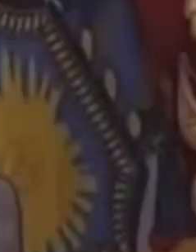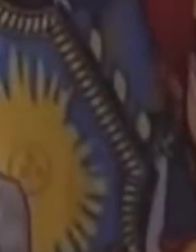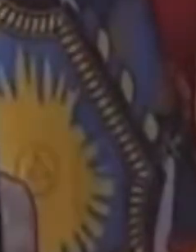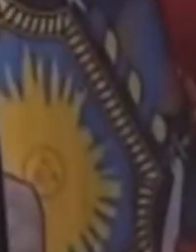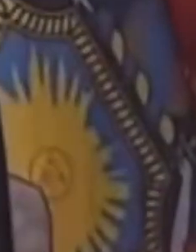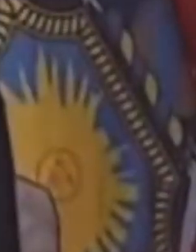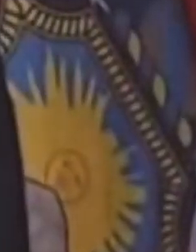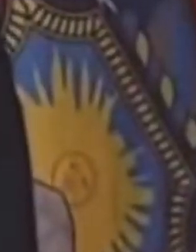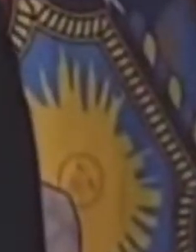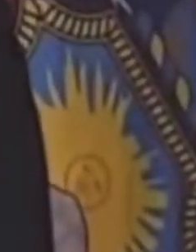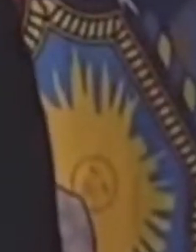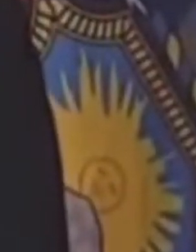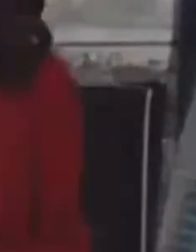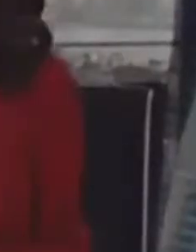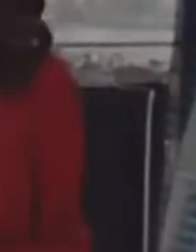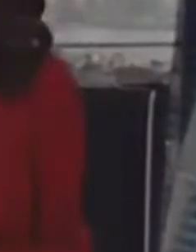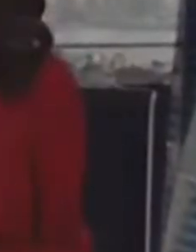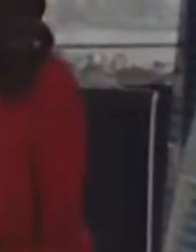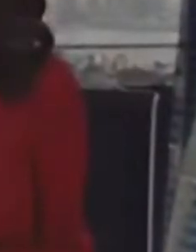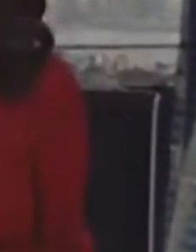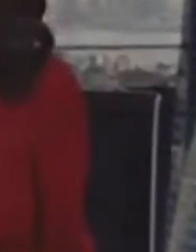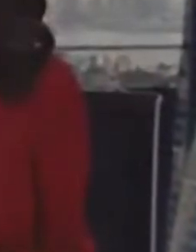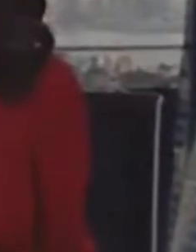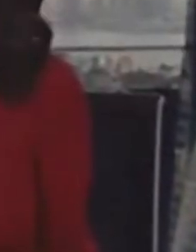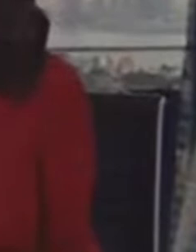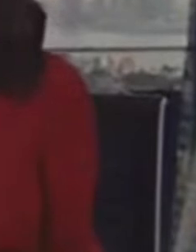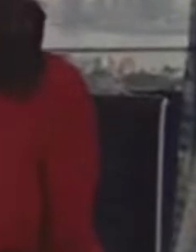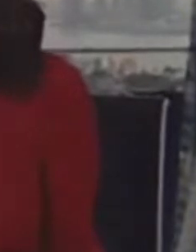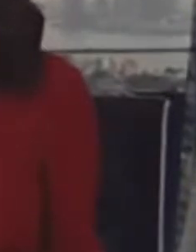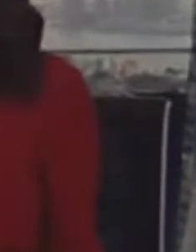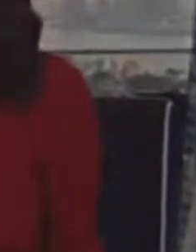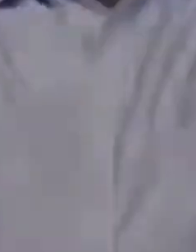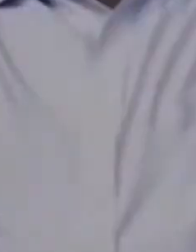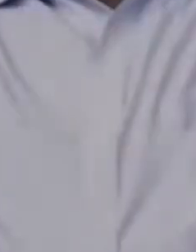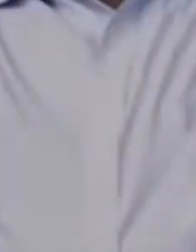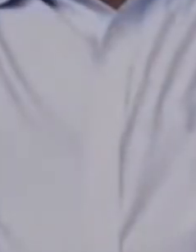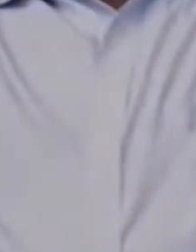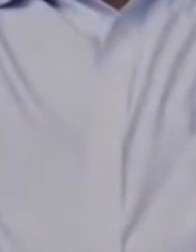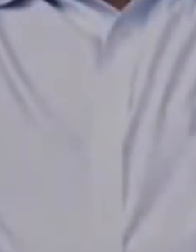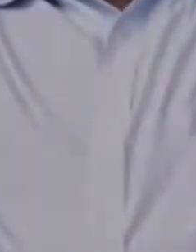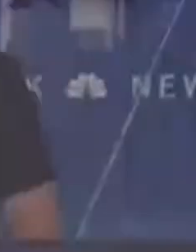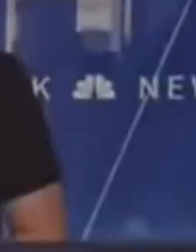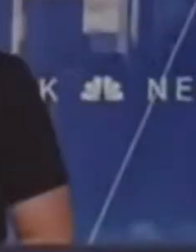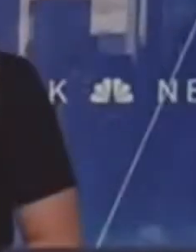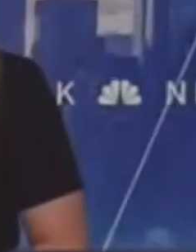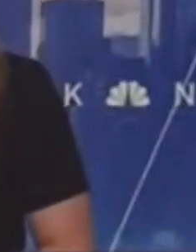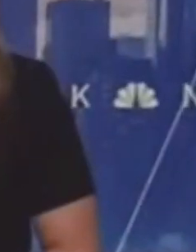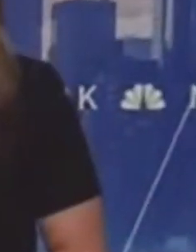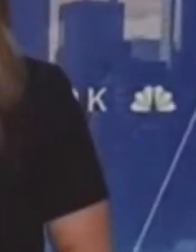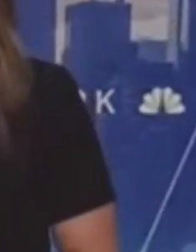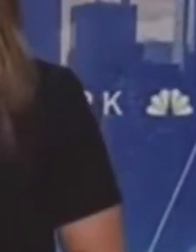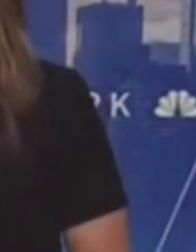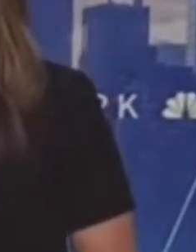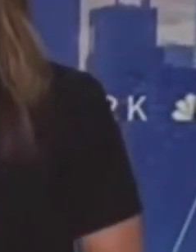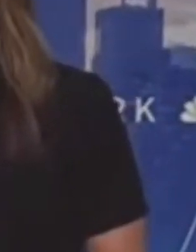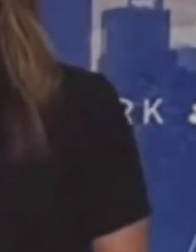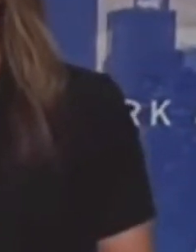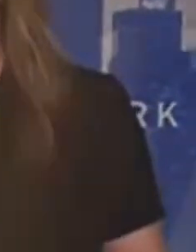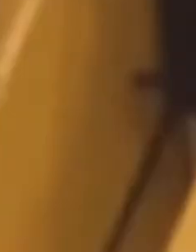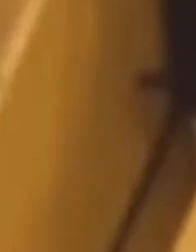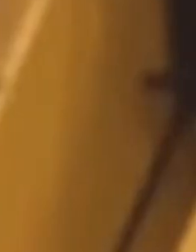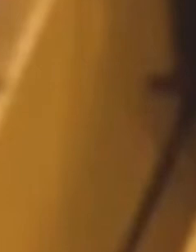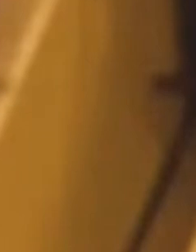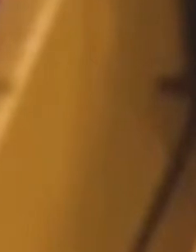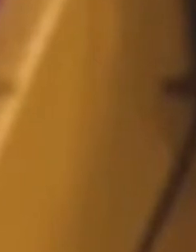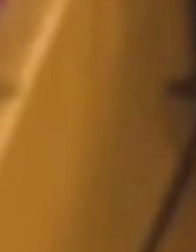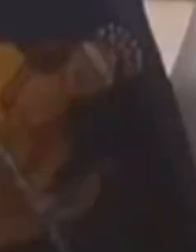An historic day in New York State as Kathy Hochul takes office as New York State's 57th governor. She's the first woman to be governor of New York